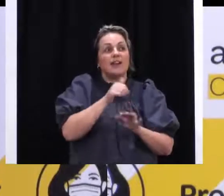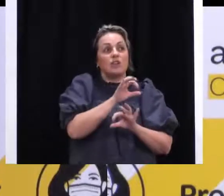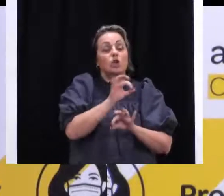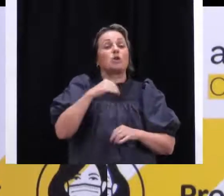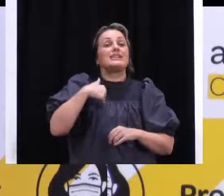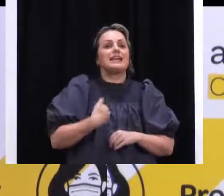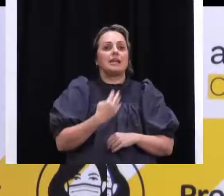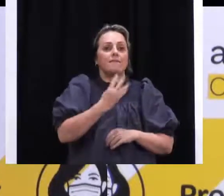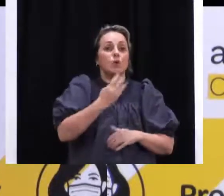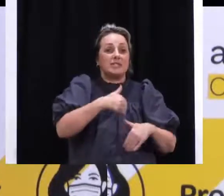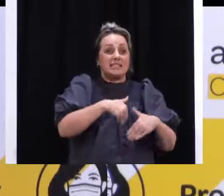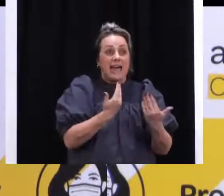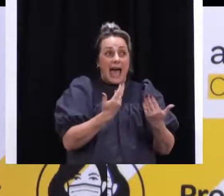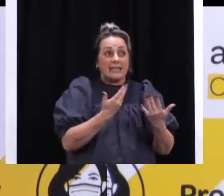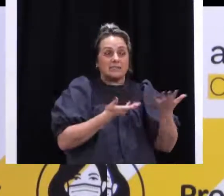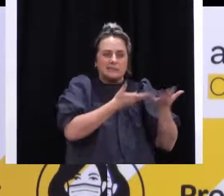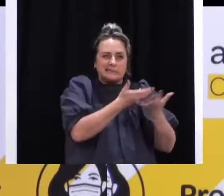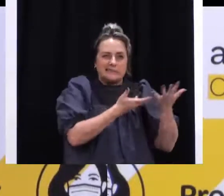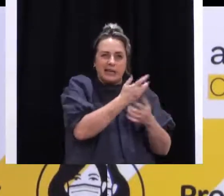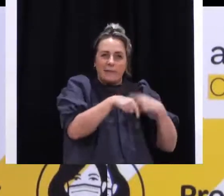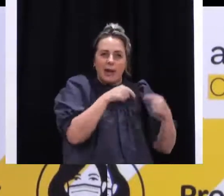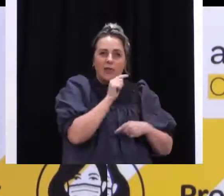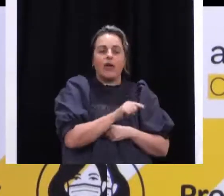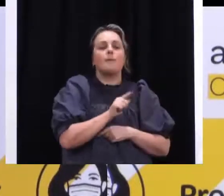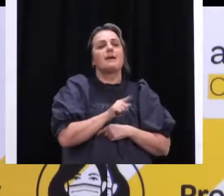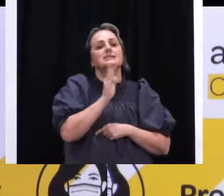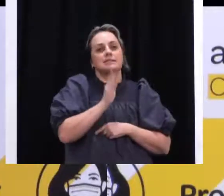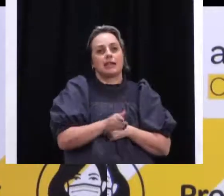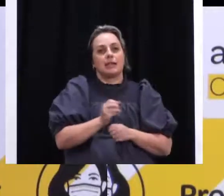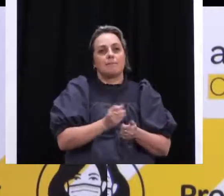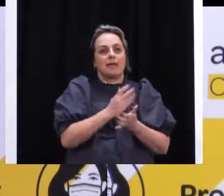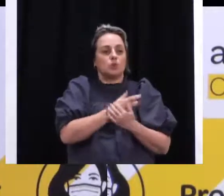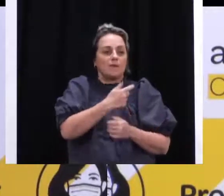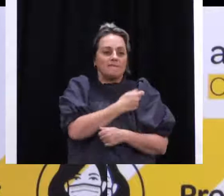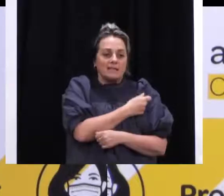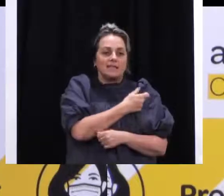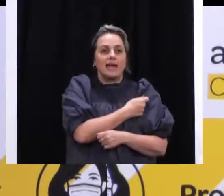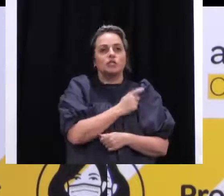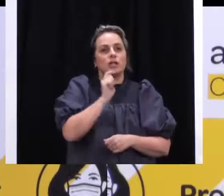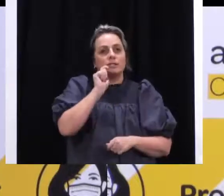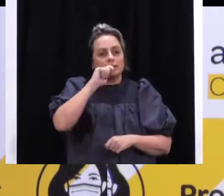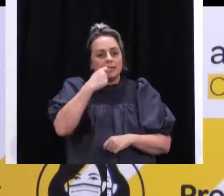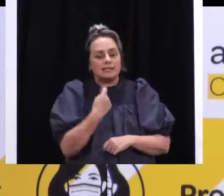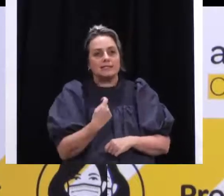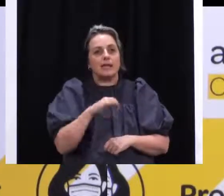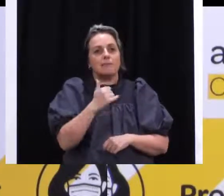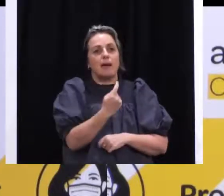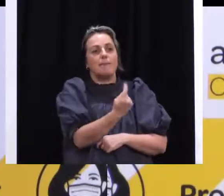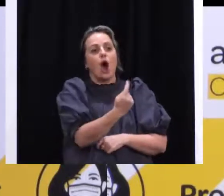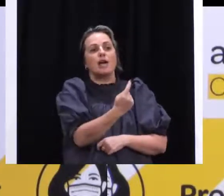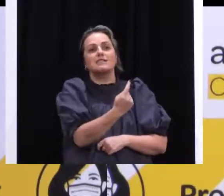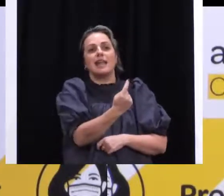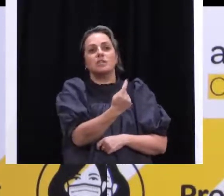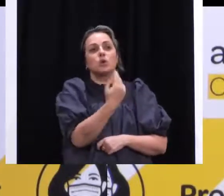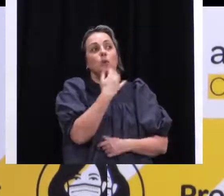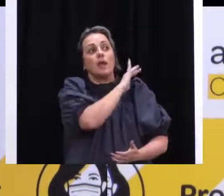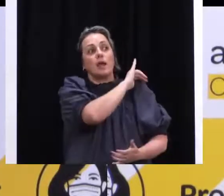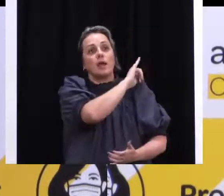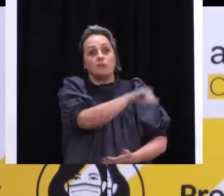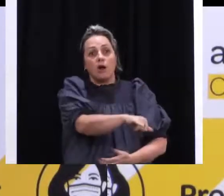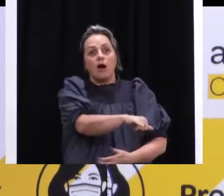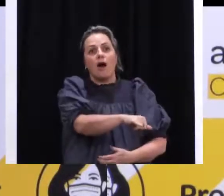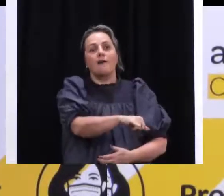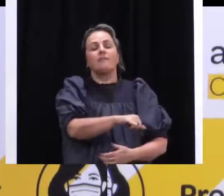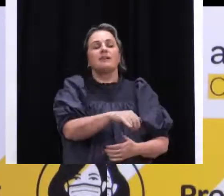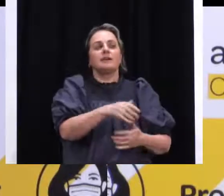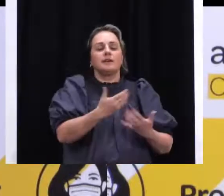MIQ. But there will still be some public health measures in place, vaccination, testing, potential isolation on arrival by the employers. Those are all things